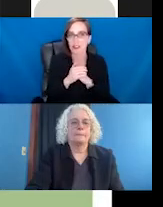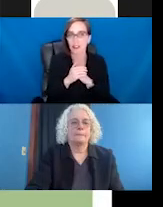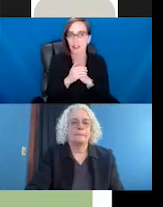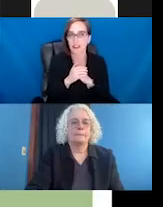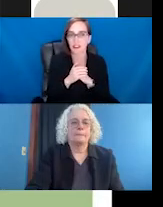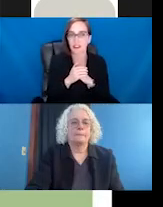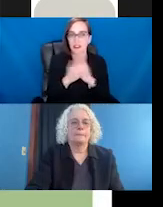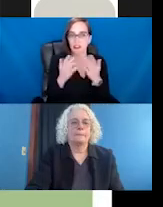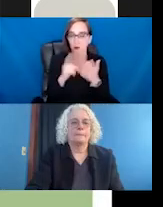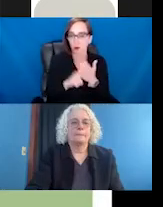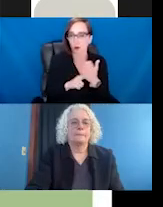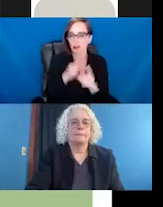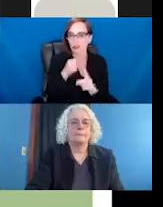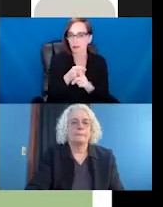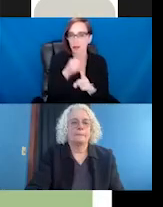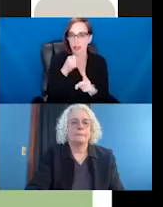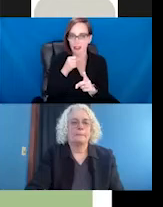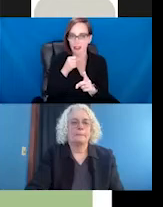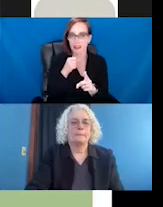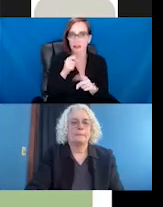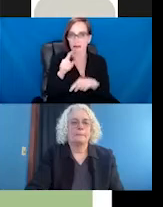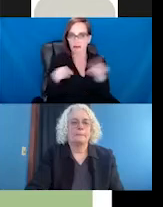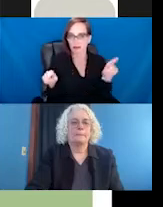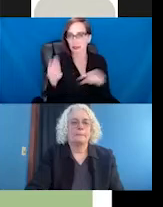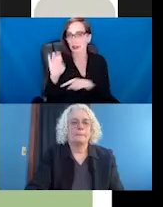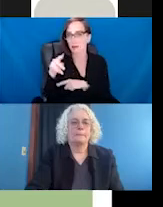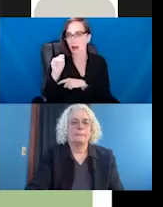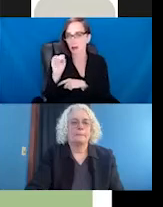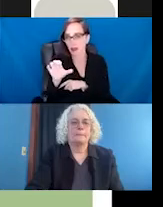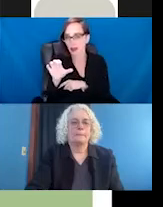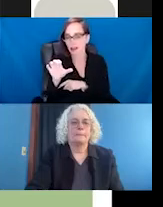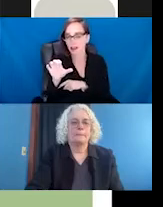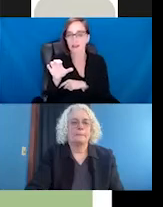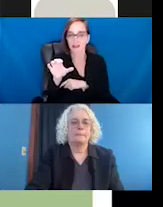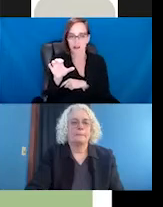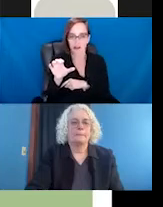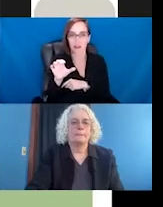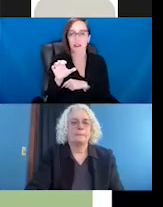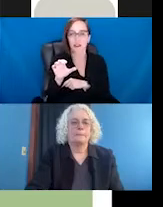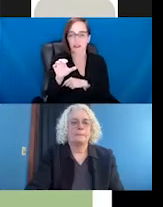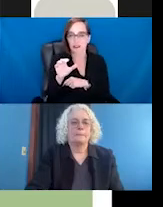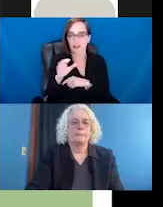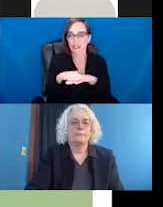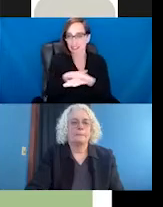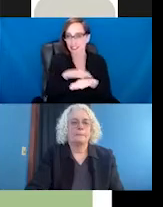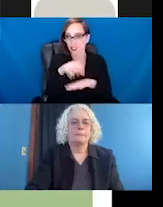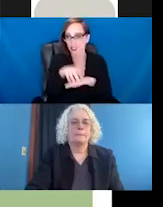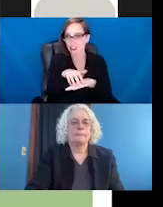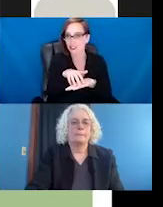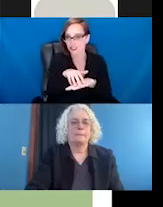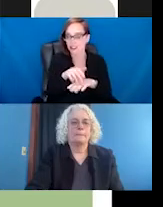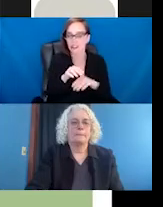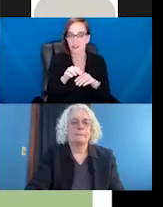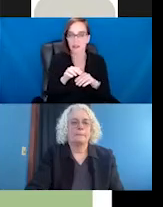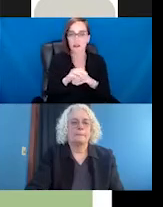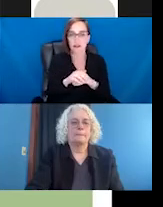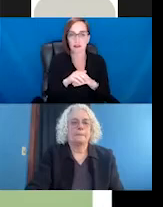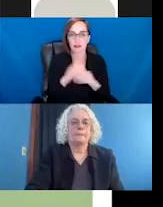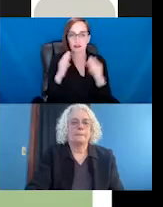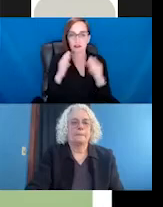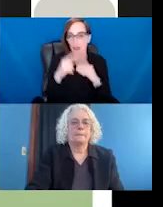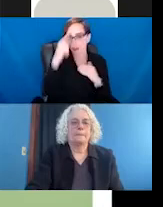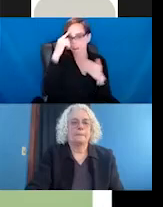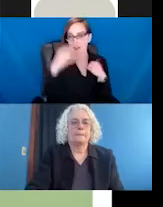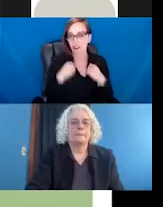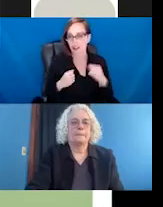what's impacting various BIPOC and communities of color, indigenous populations in our state. Mental health, we heard a little bit of that today